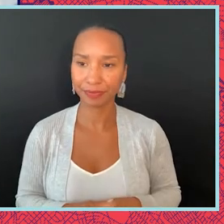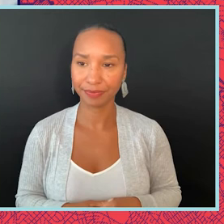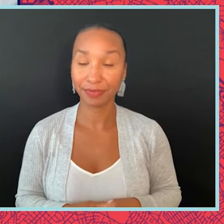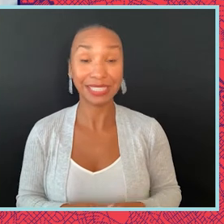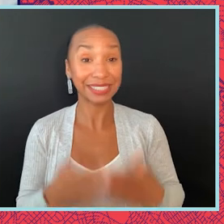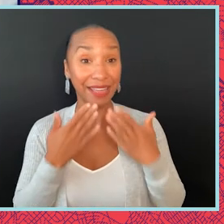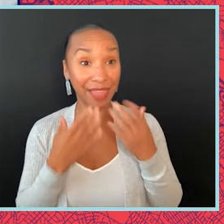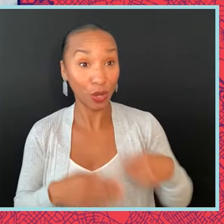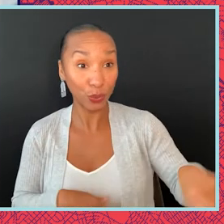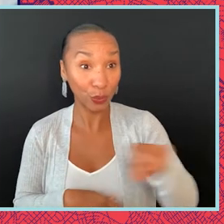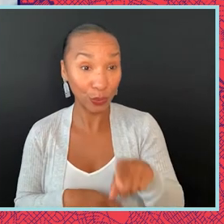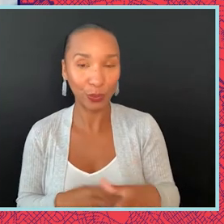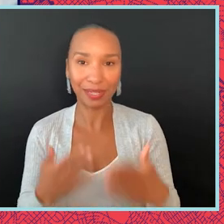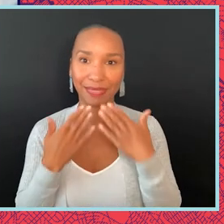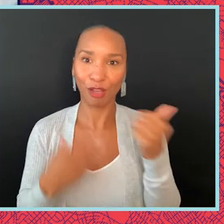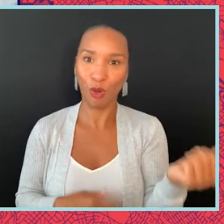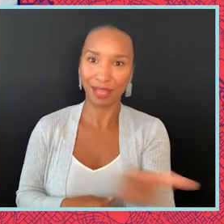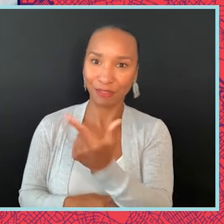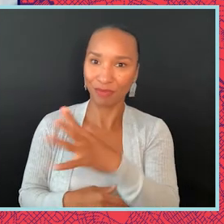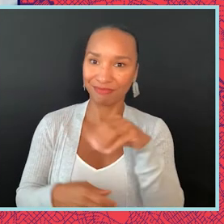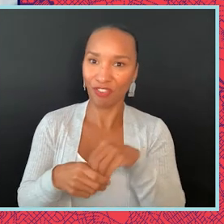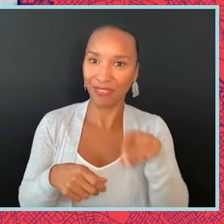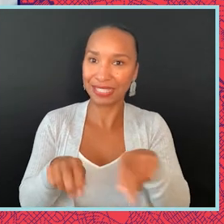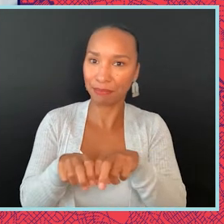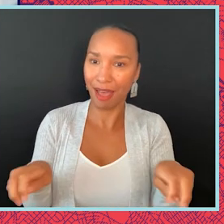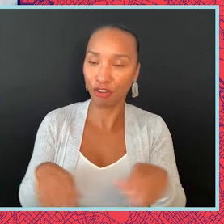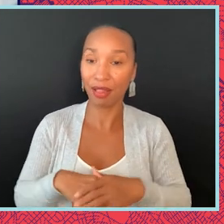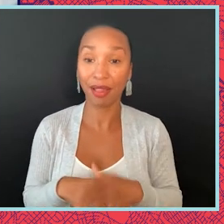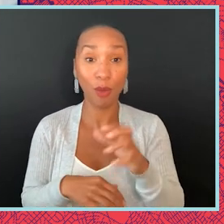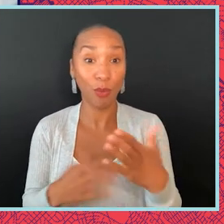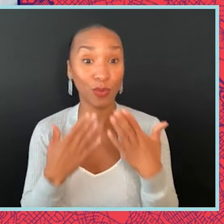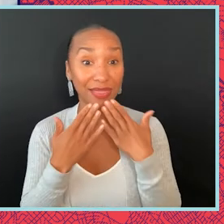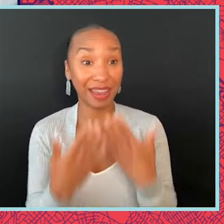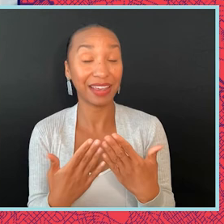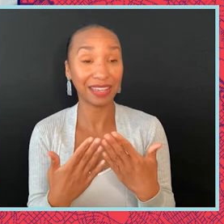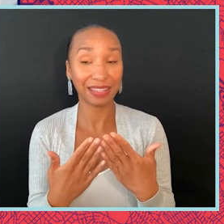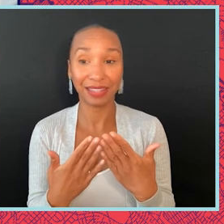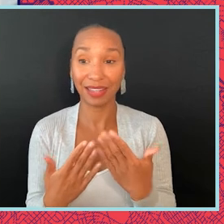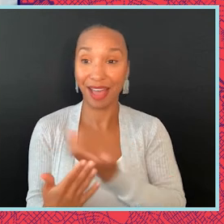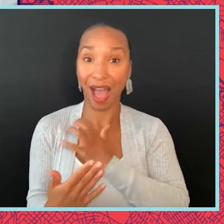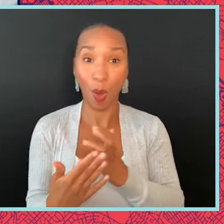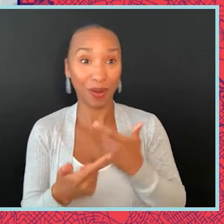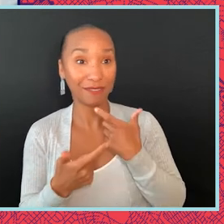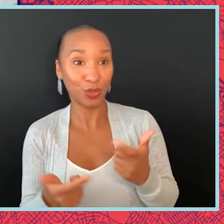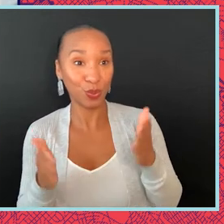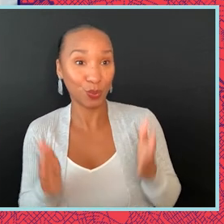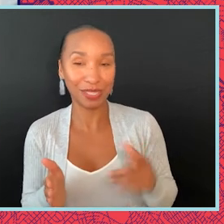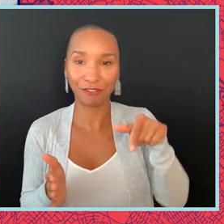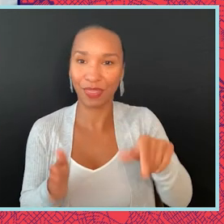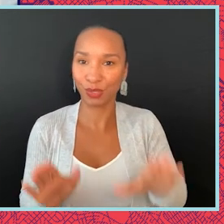Thank you. And thanks to all of you for participating on this panel. I want to thank all of